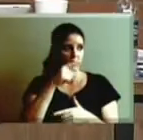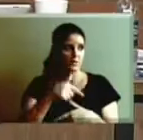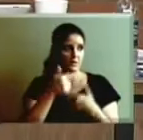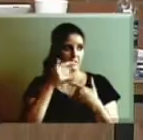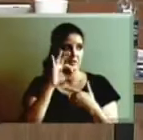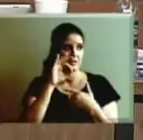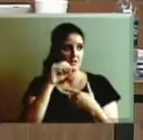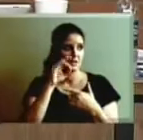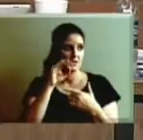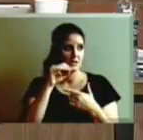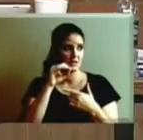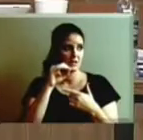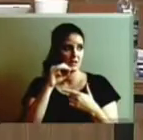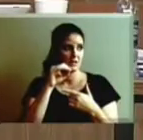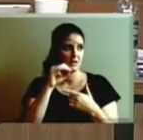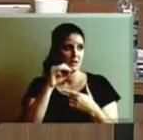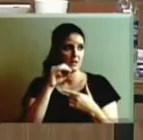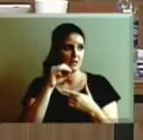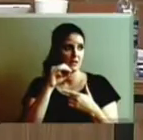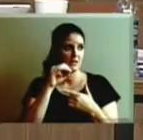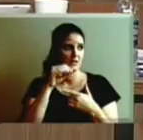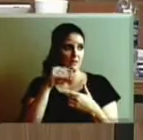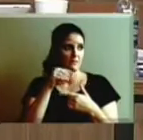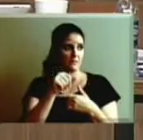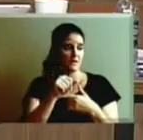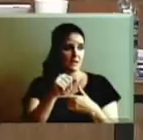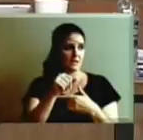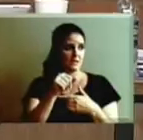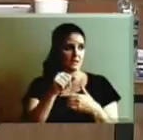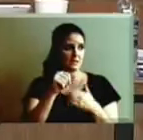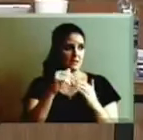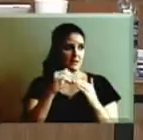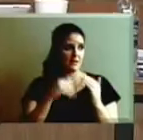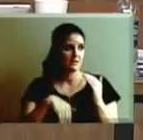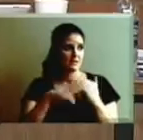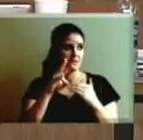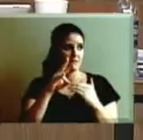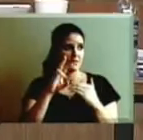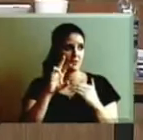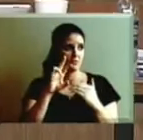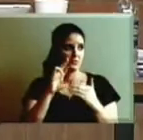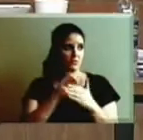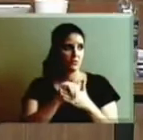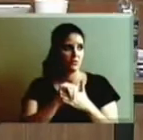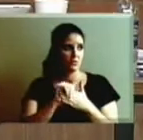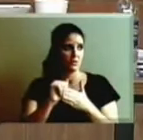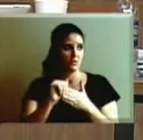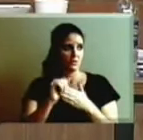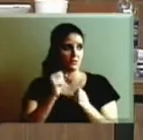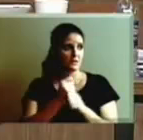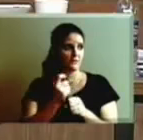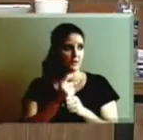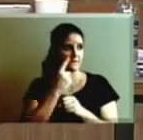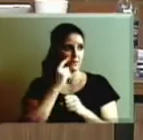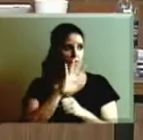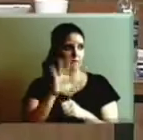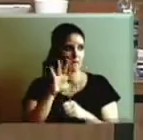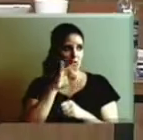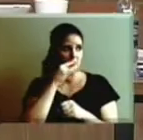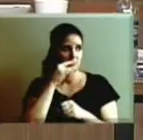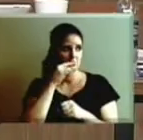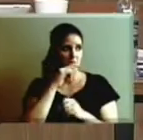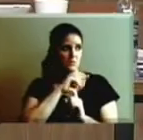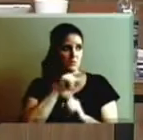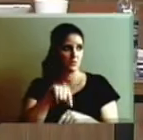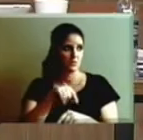house, is paying about $700 a year, a little less than $700 a year, for their child to attend JCPS? That's correct.